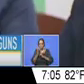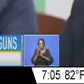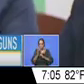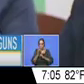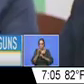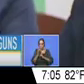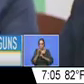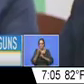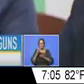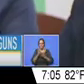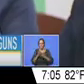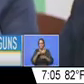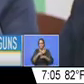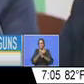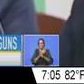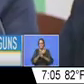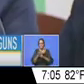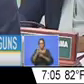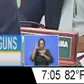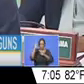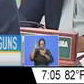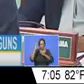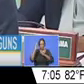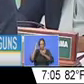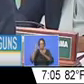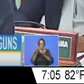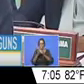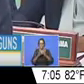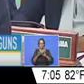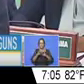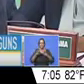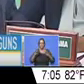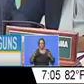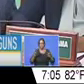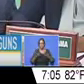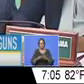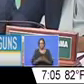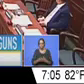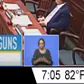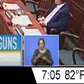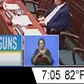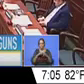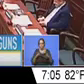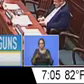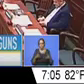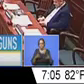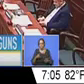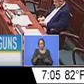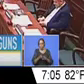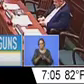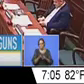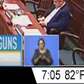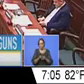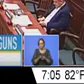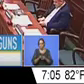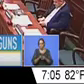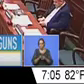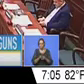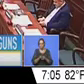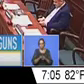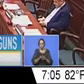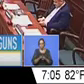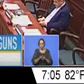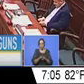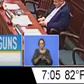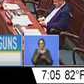of what makes us unique as a nation. Dames was speaking during his contribution to the National Crime Intelligence Agency bill that passed